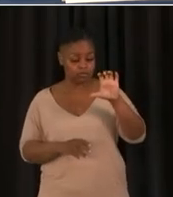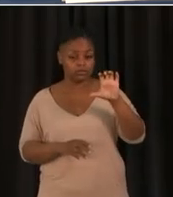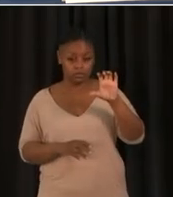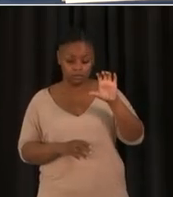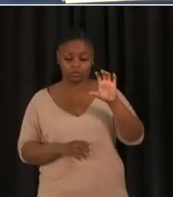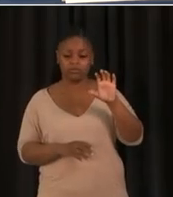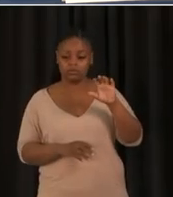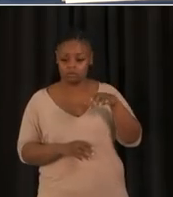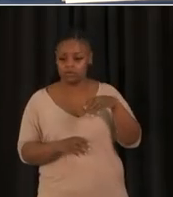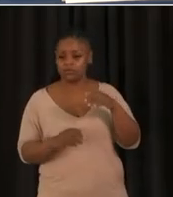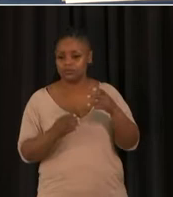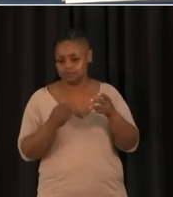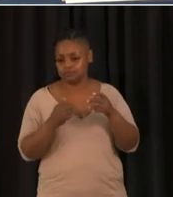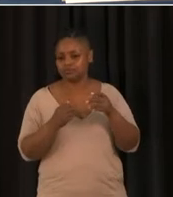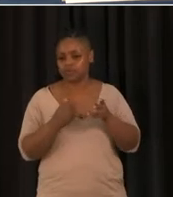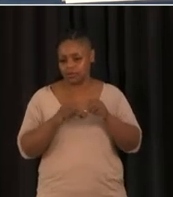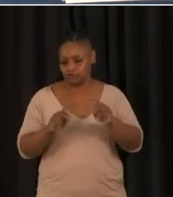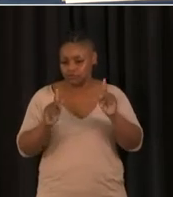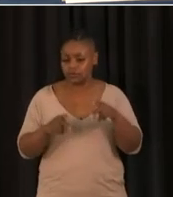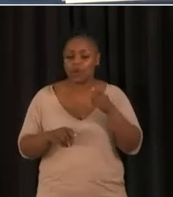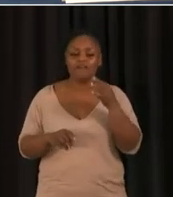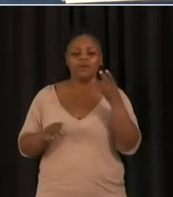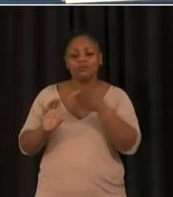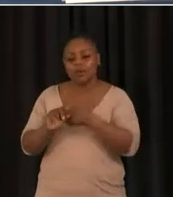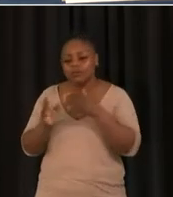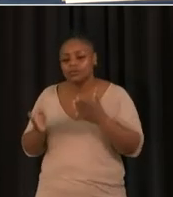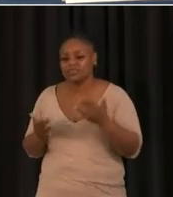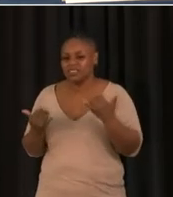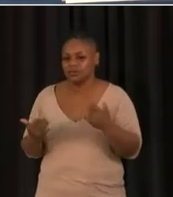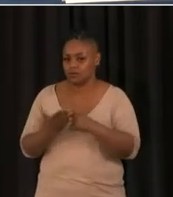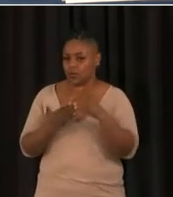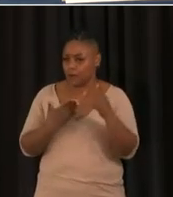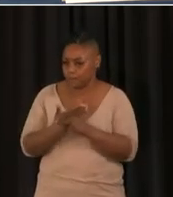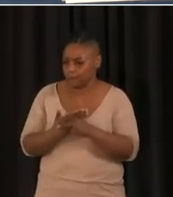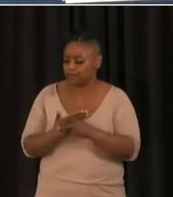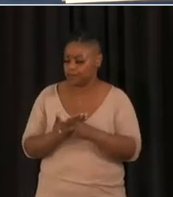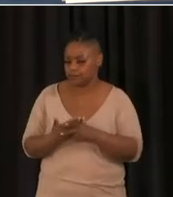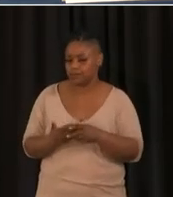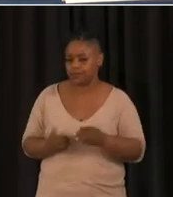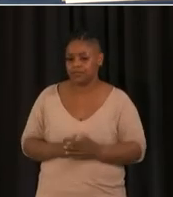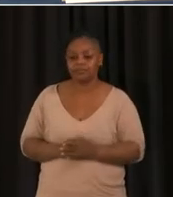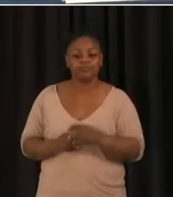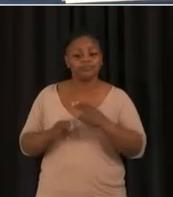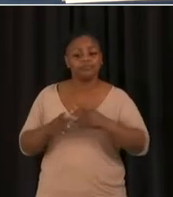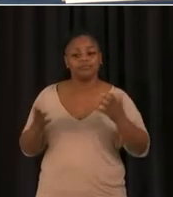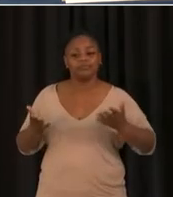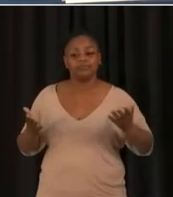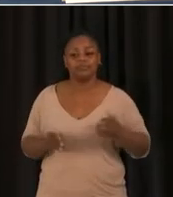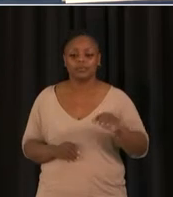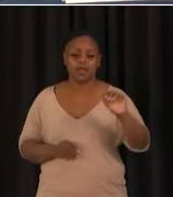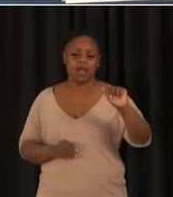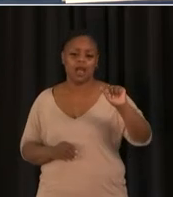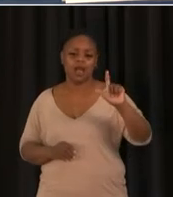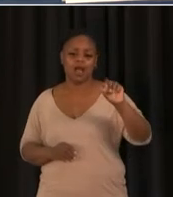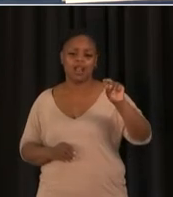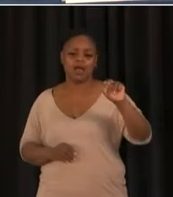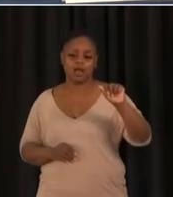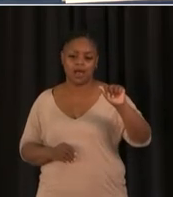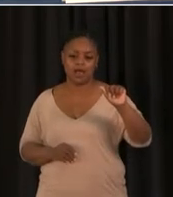so we want to talk about the even more importance of having those savings available for future